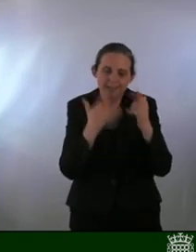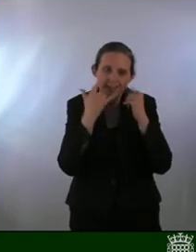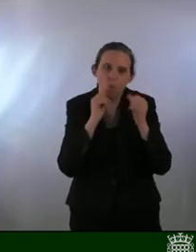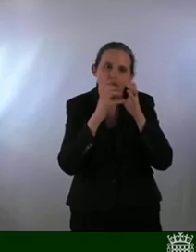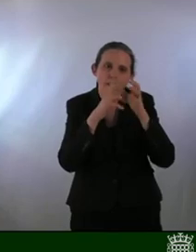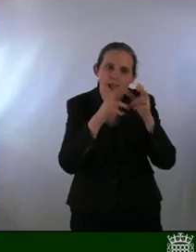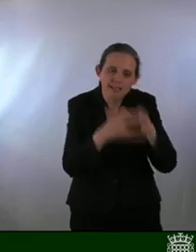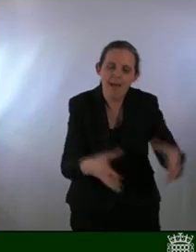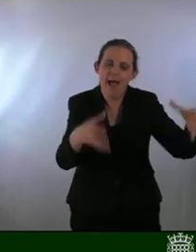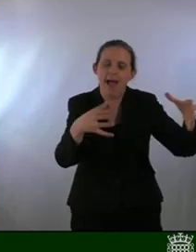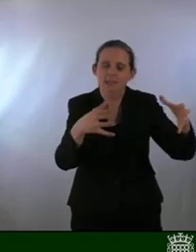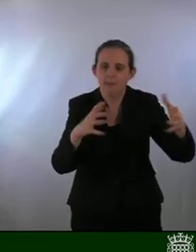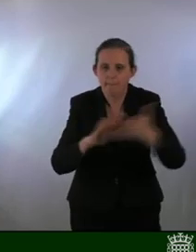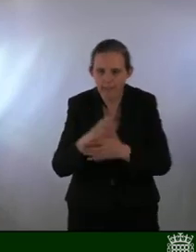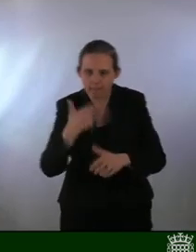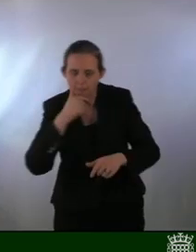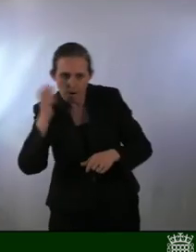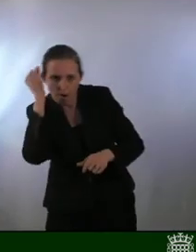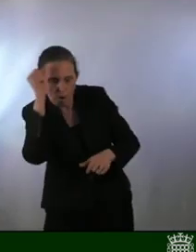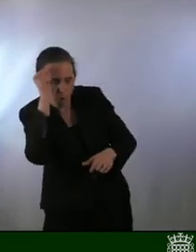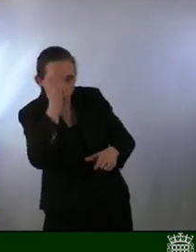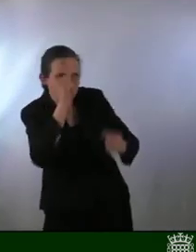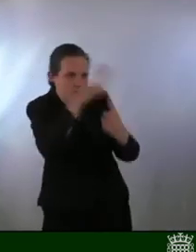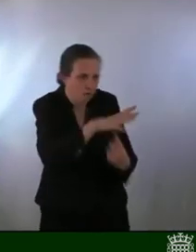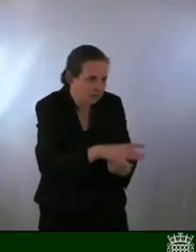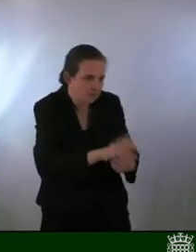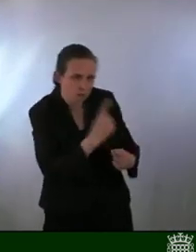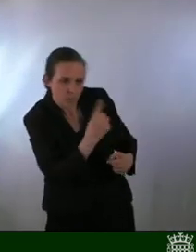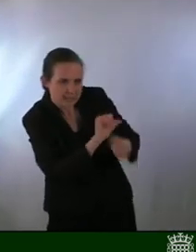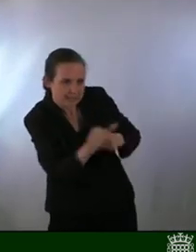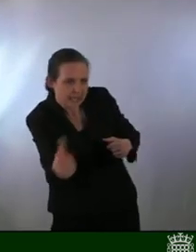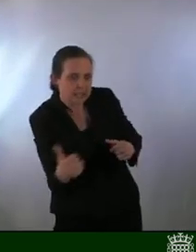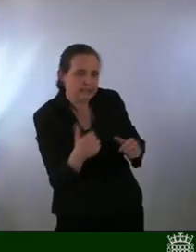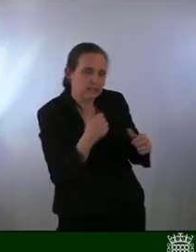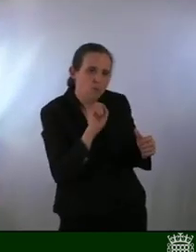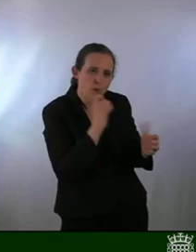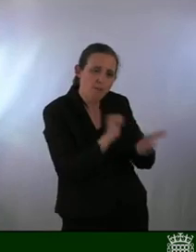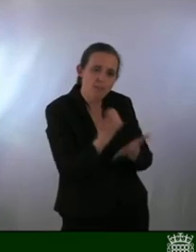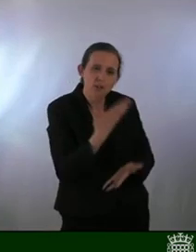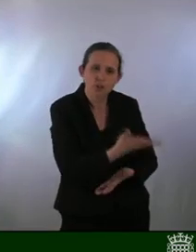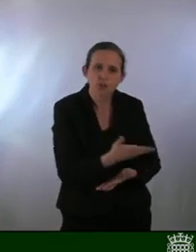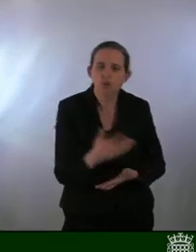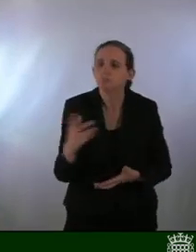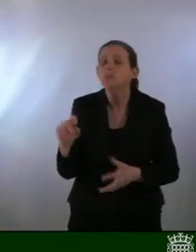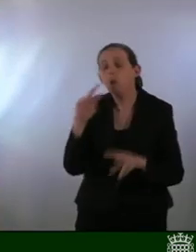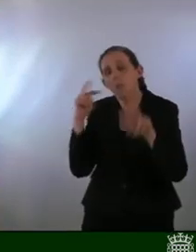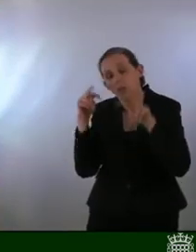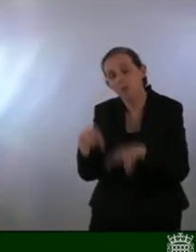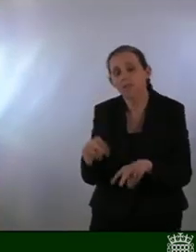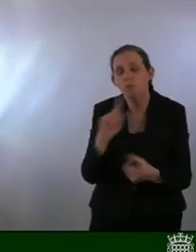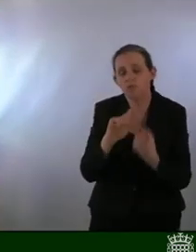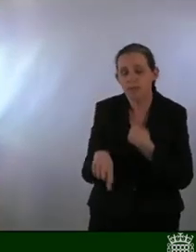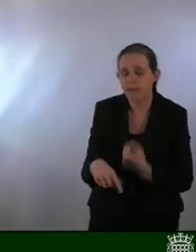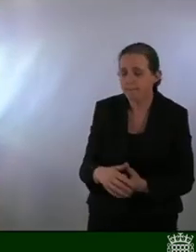groups are going to be tested next and how those cohorts are going to be prioritised? I'll look into that question and get back to him, yes. Karen